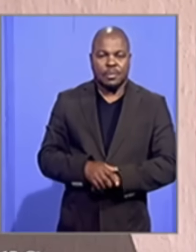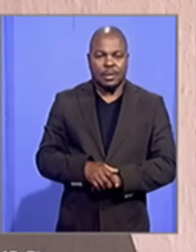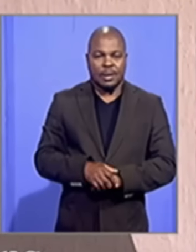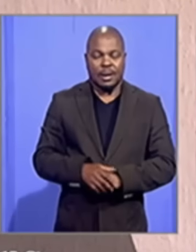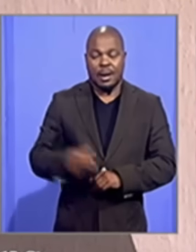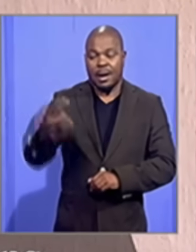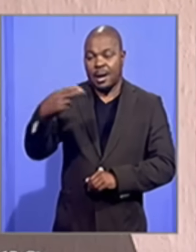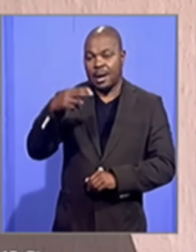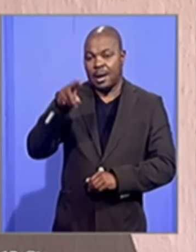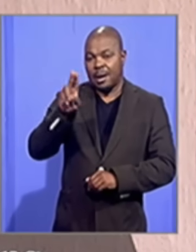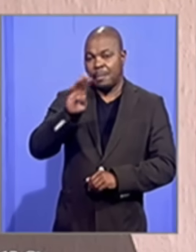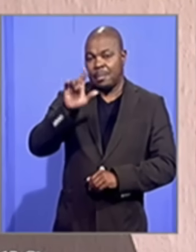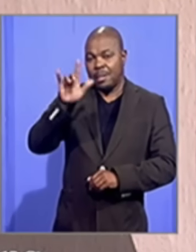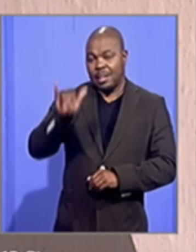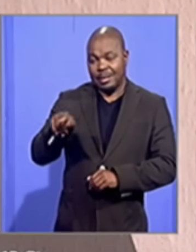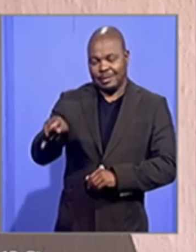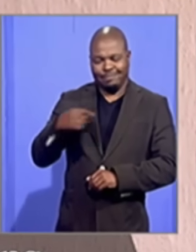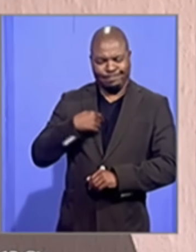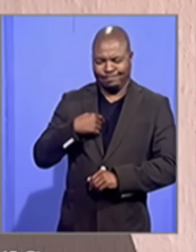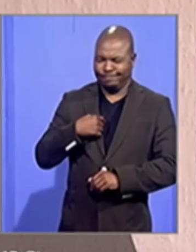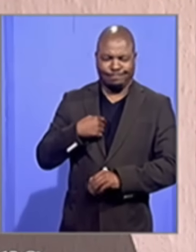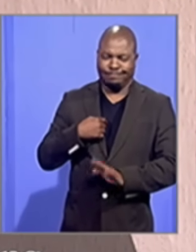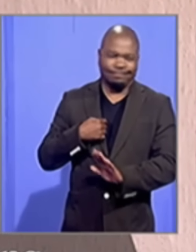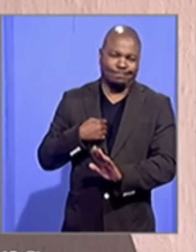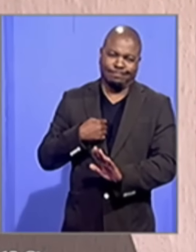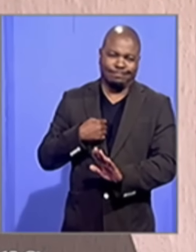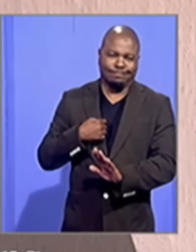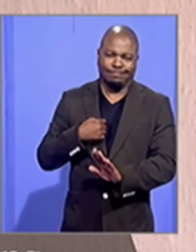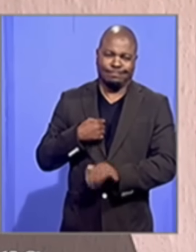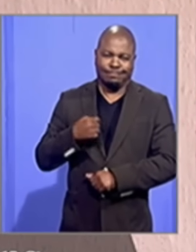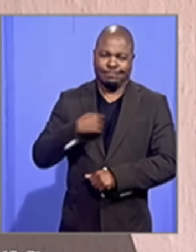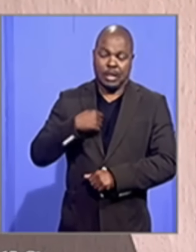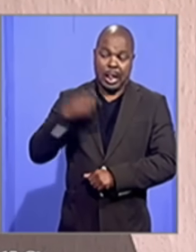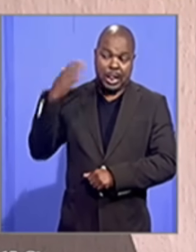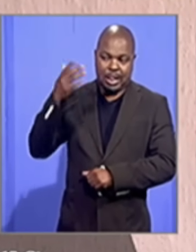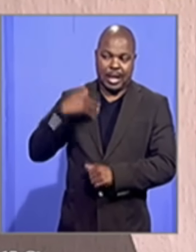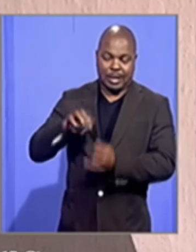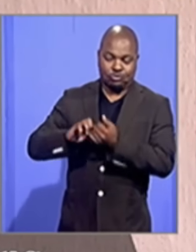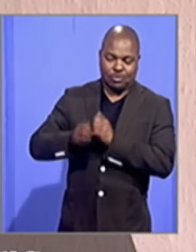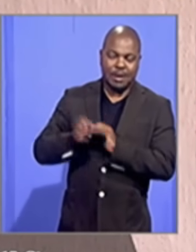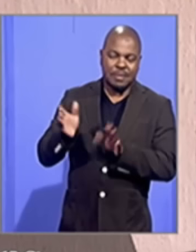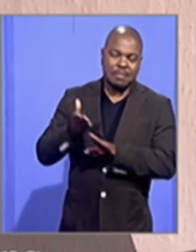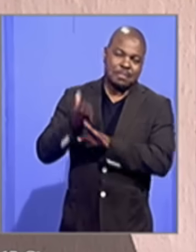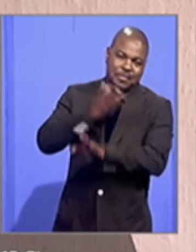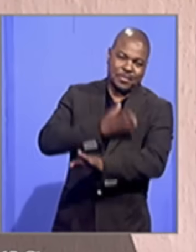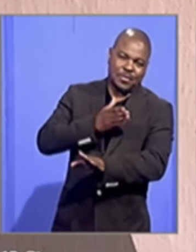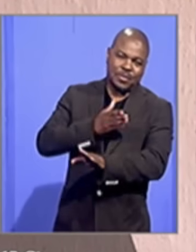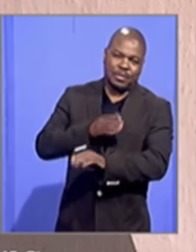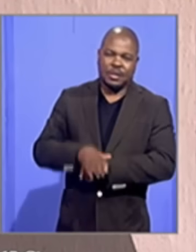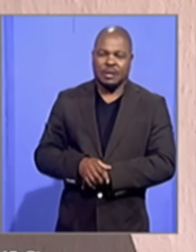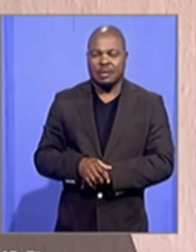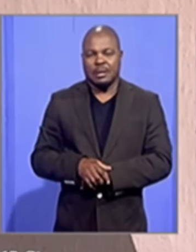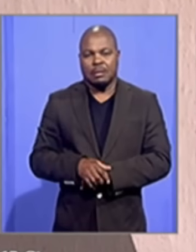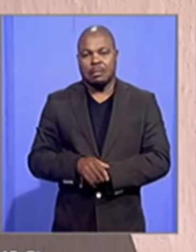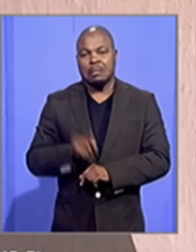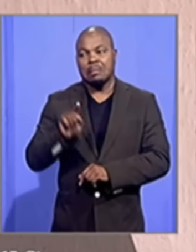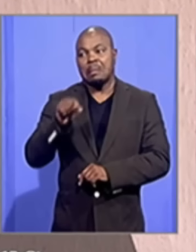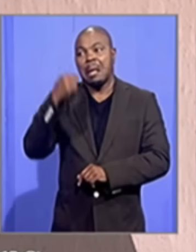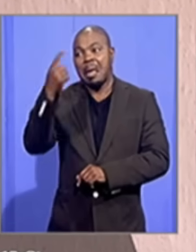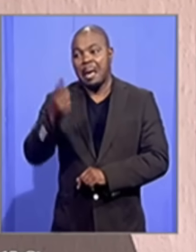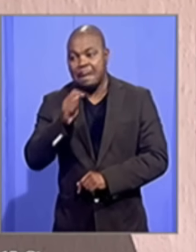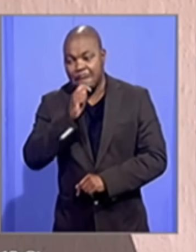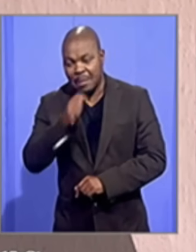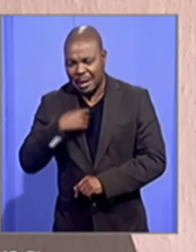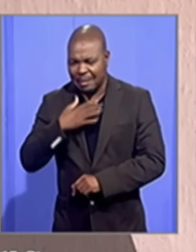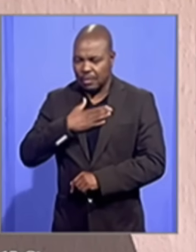I nah, I insist then I once tried, then the following morning I